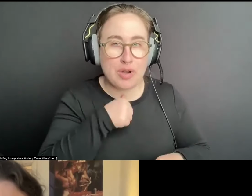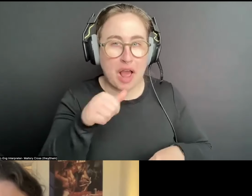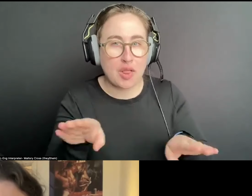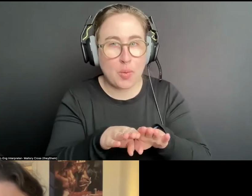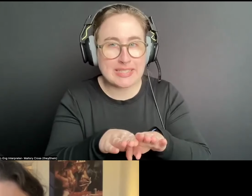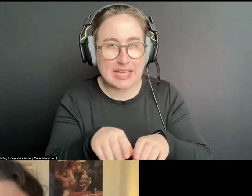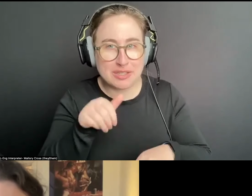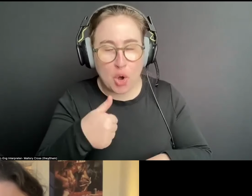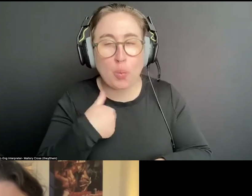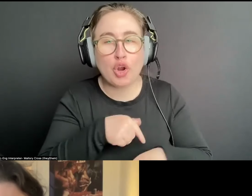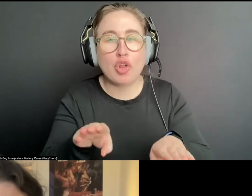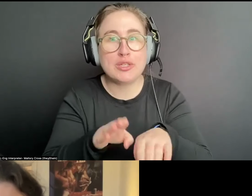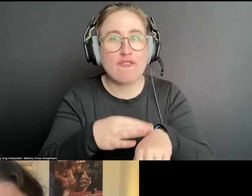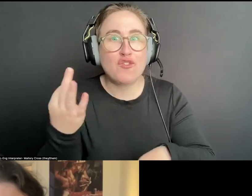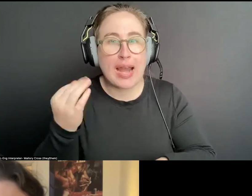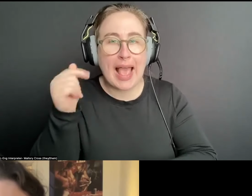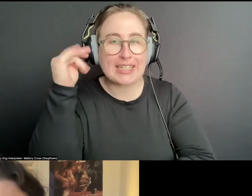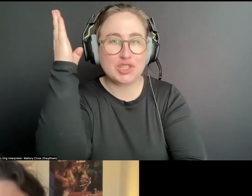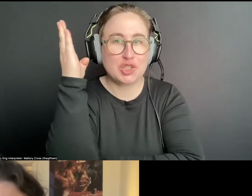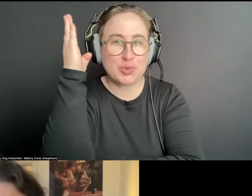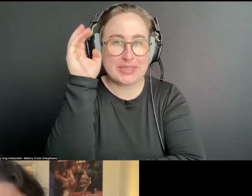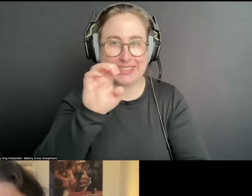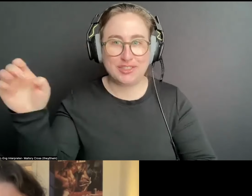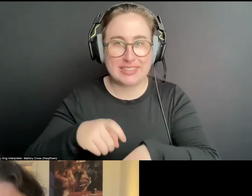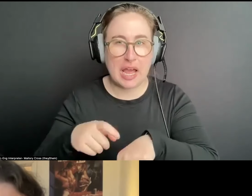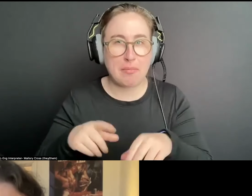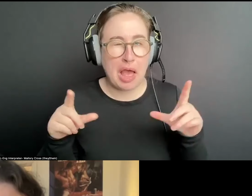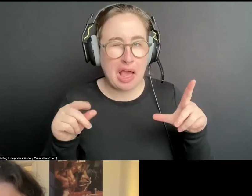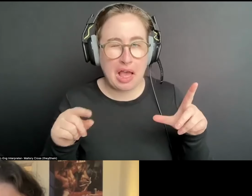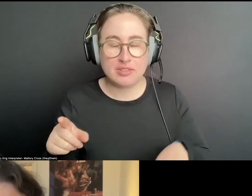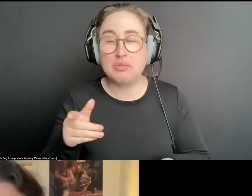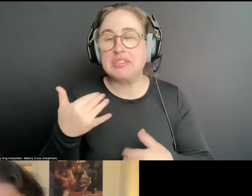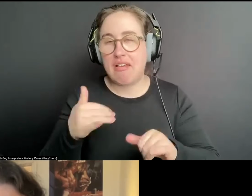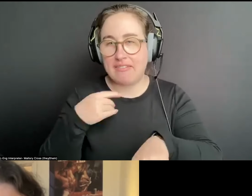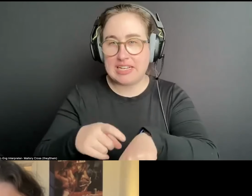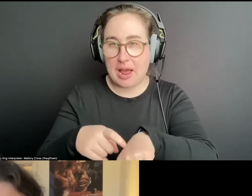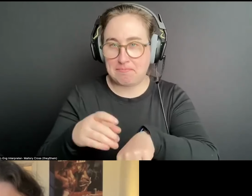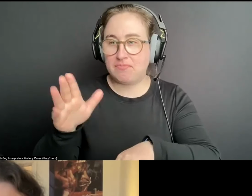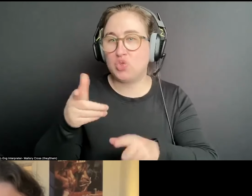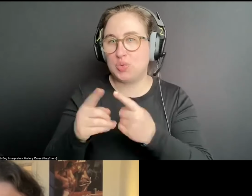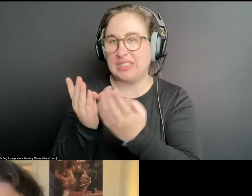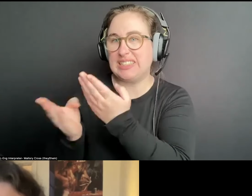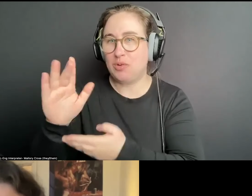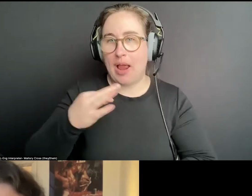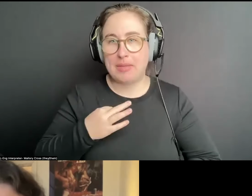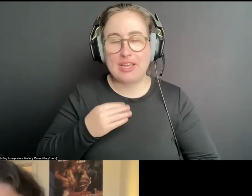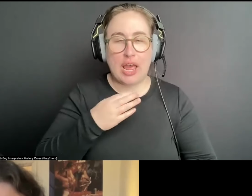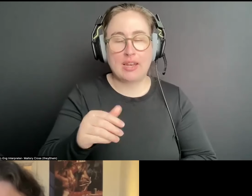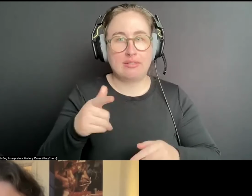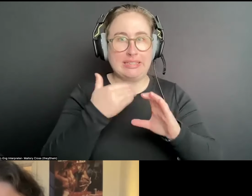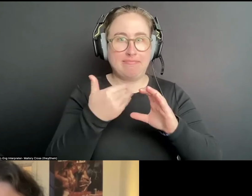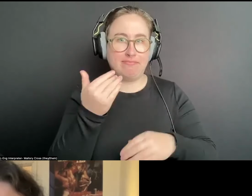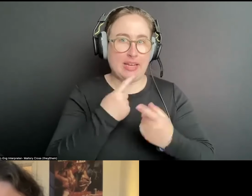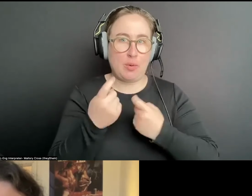on Friday at 12 noon EST. So still time eventually to get those applications in and send me questions, of course,